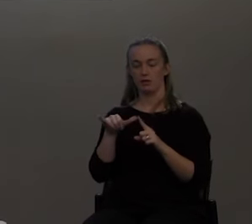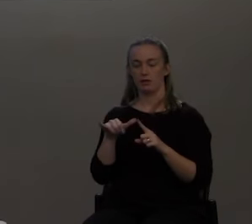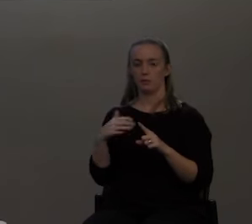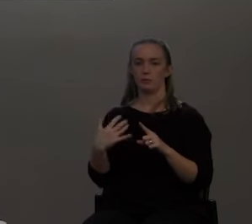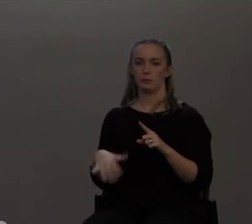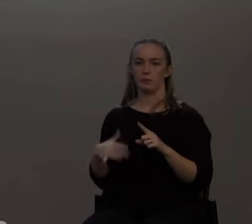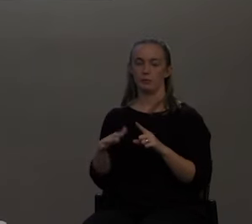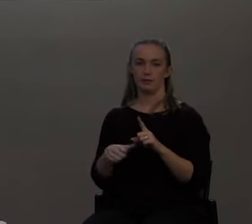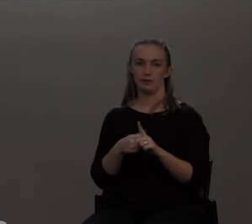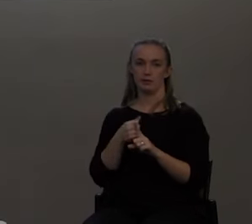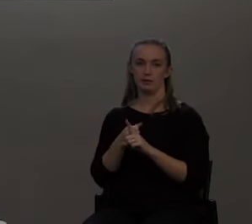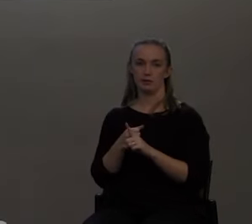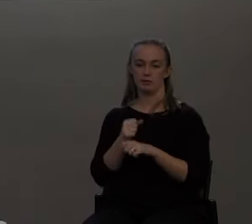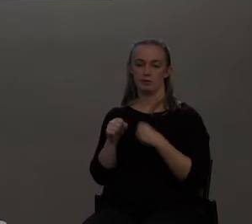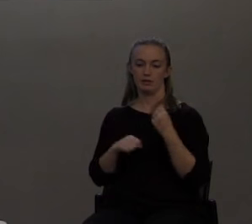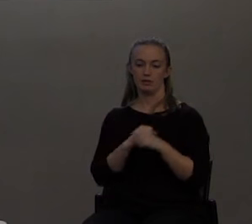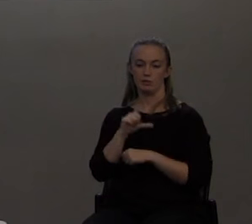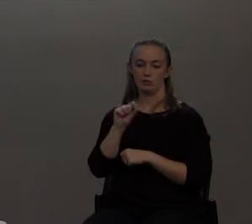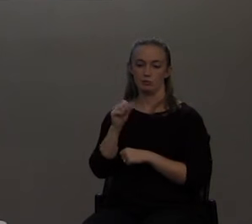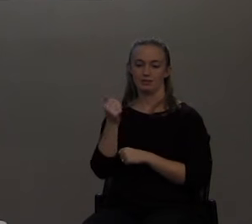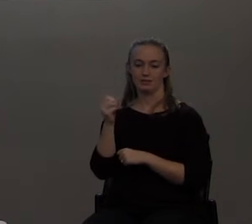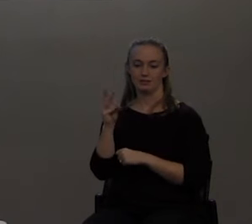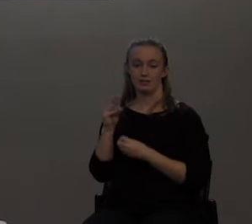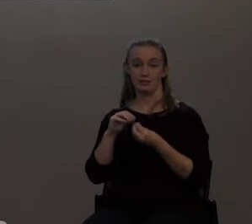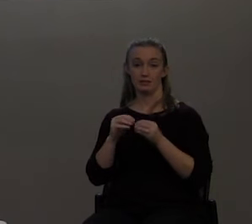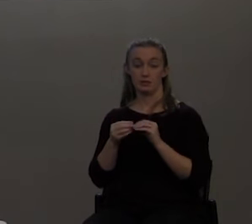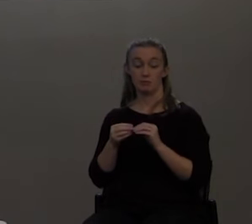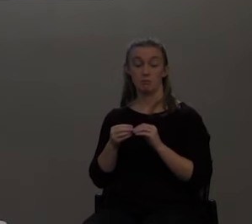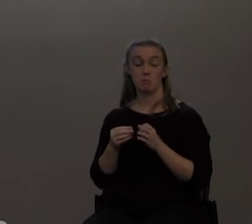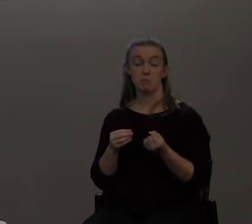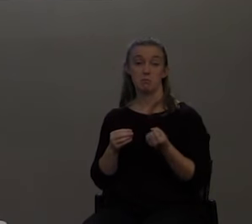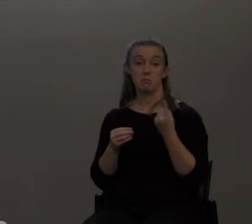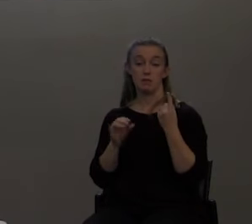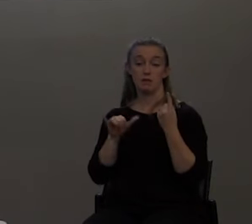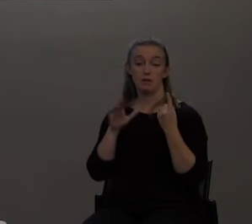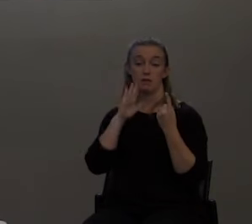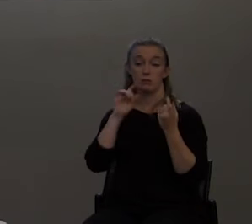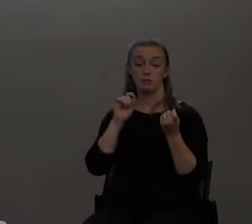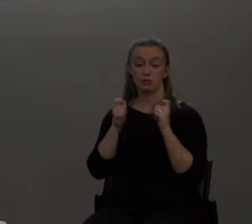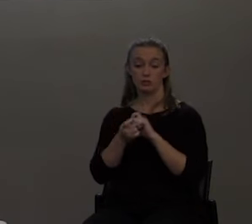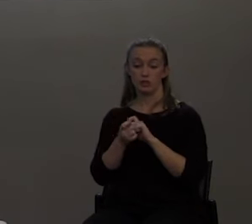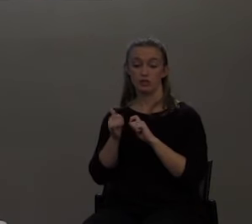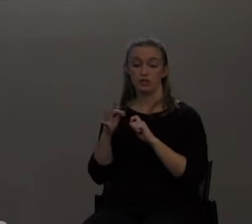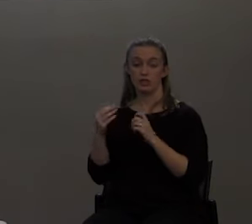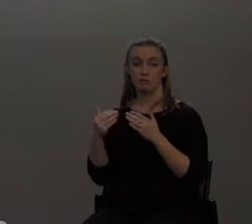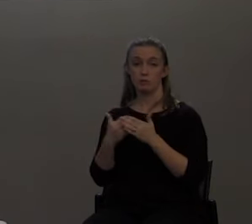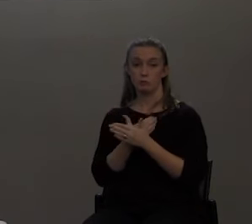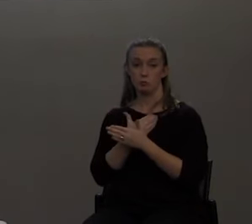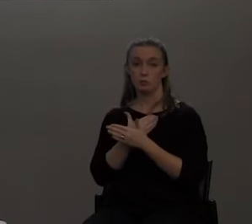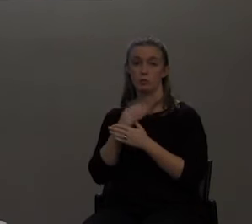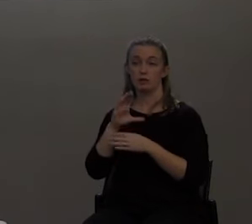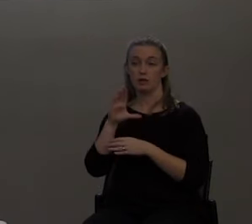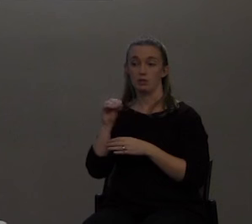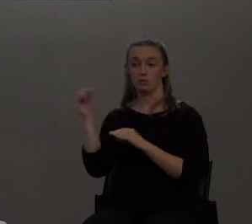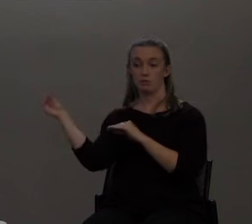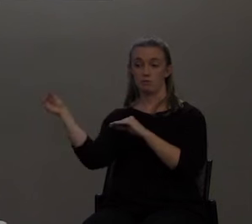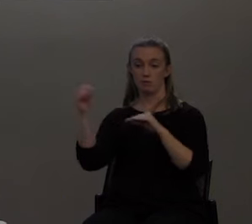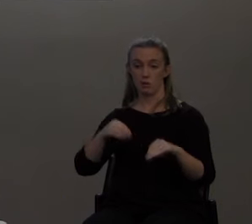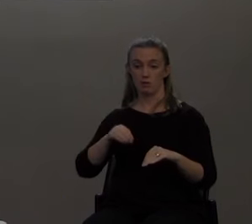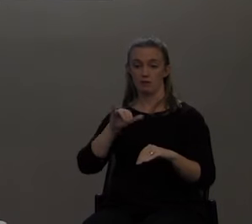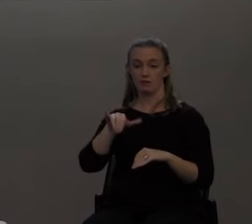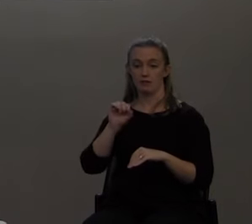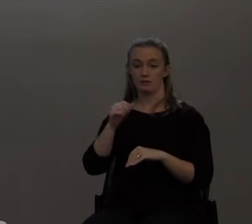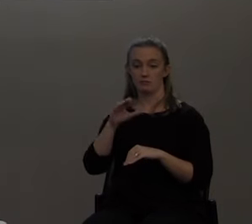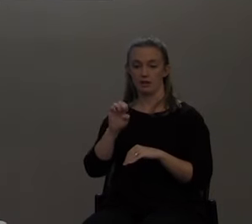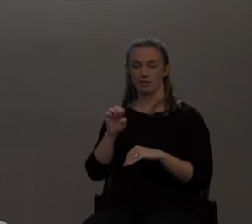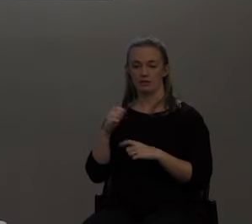the 2016 numbers, though that may change if they get a new tenant into that space for next year. And I think